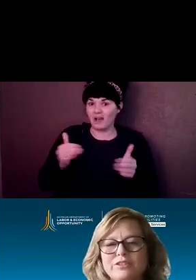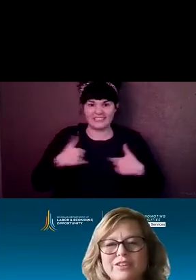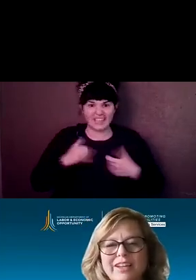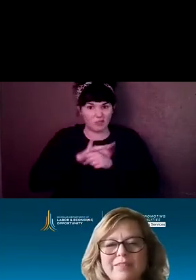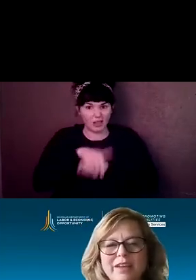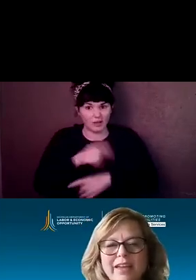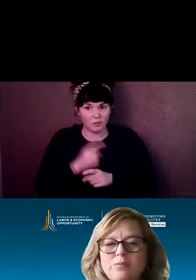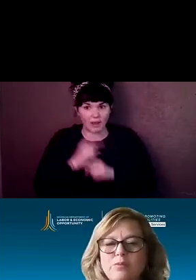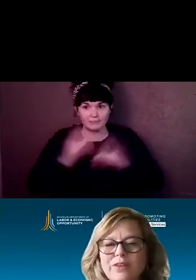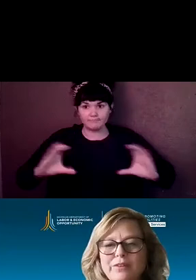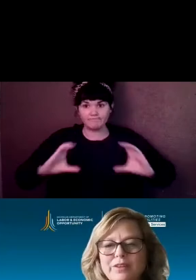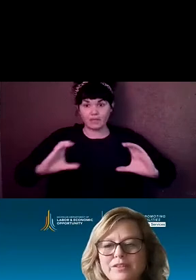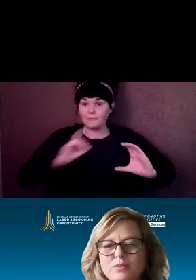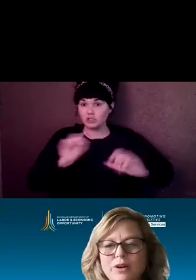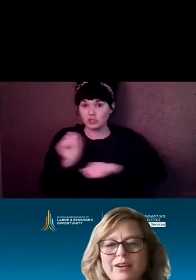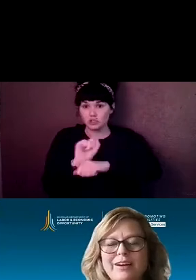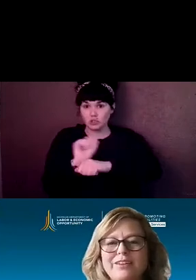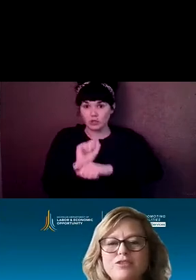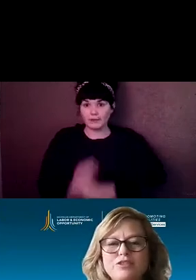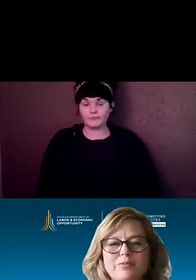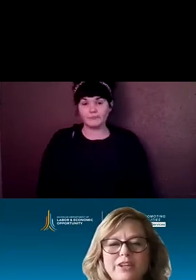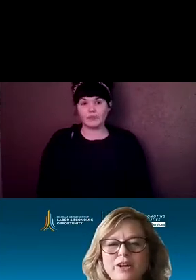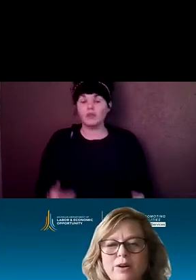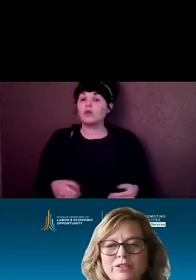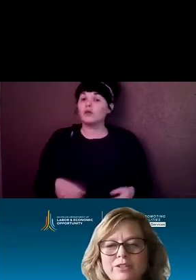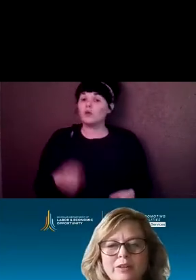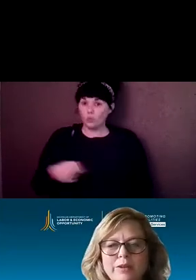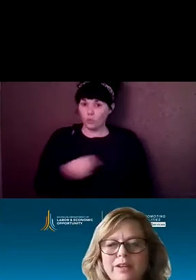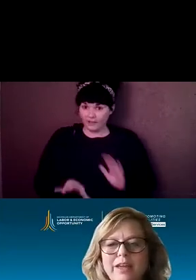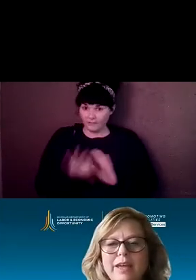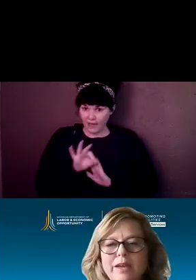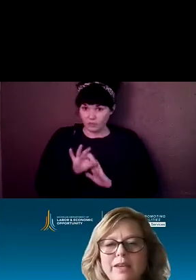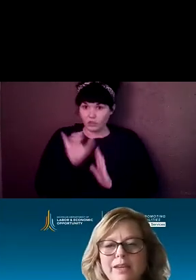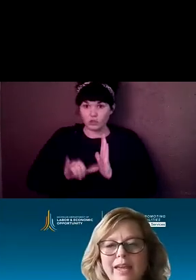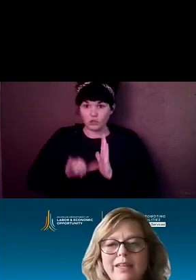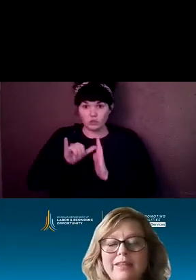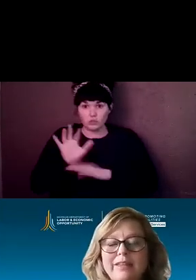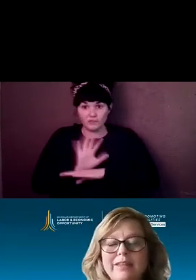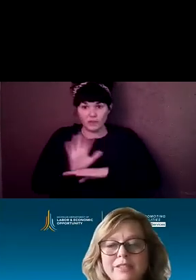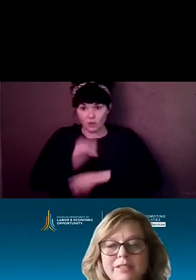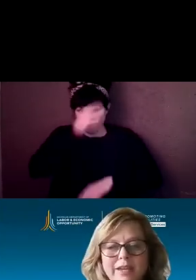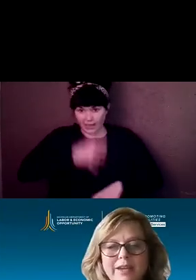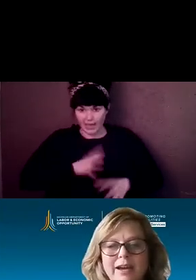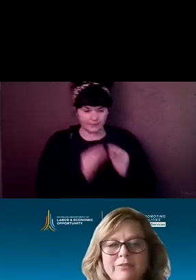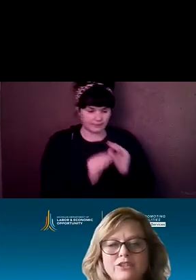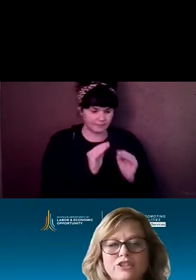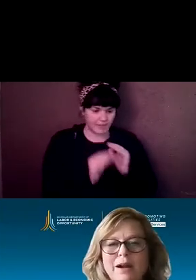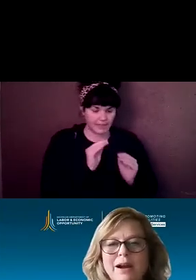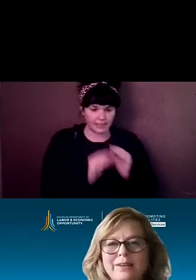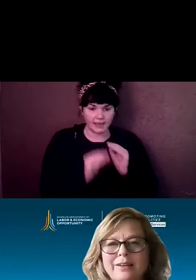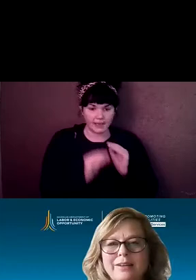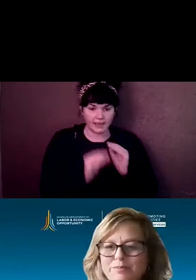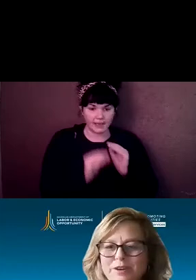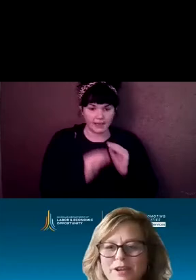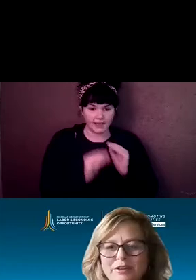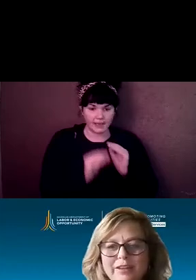it's sturdy. And we found this one YouTube video of a gentleman making a laptop stand out of a shoebox,